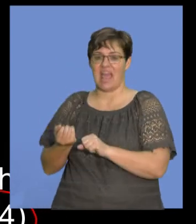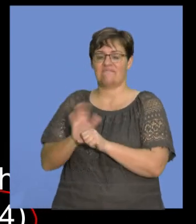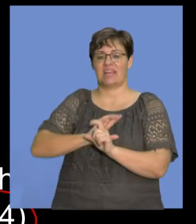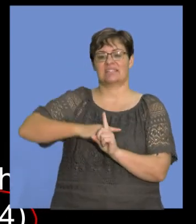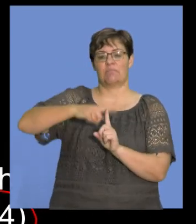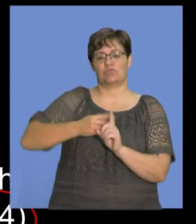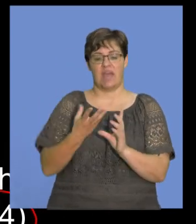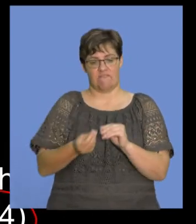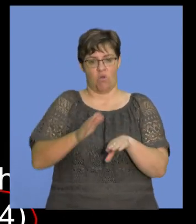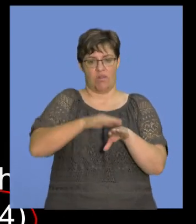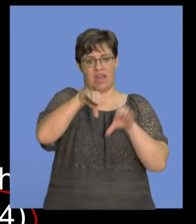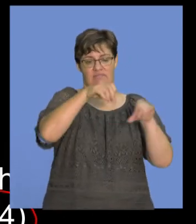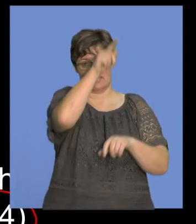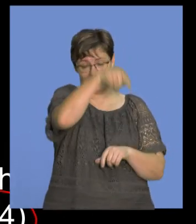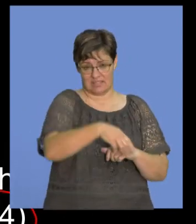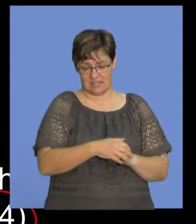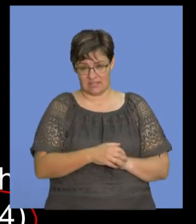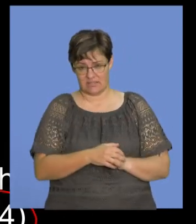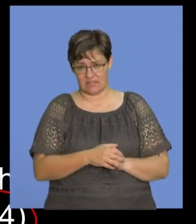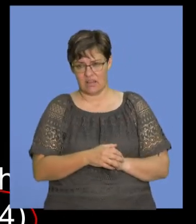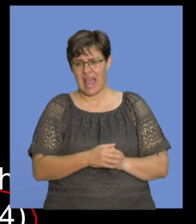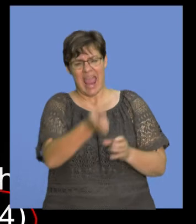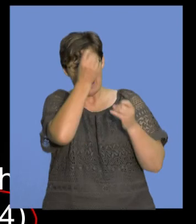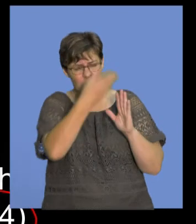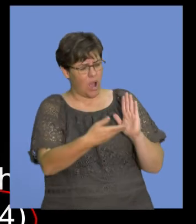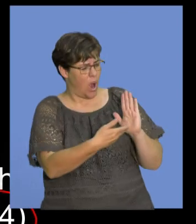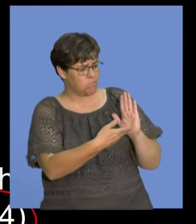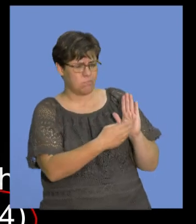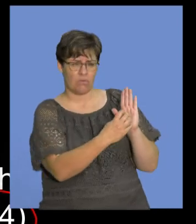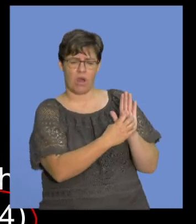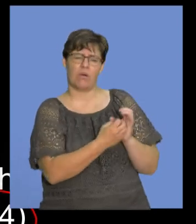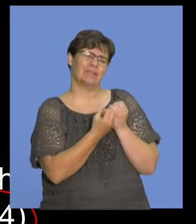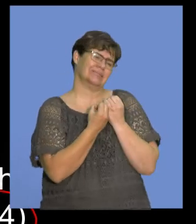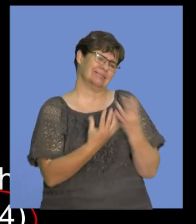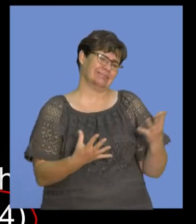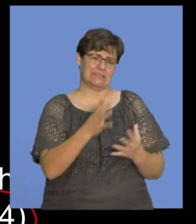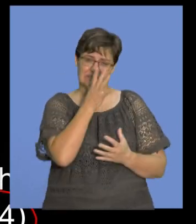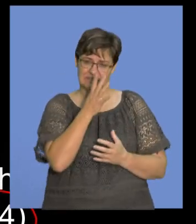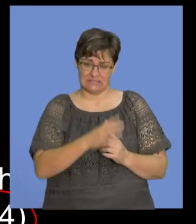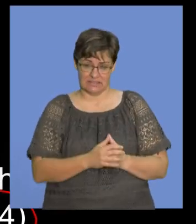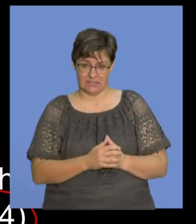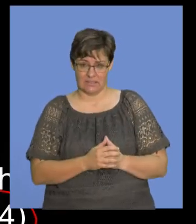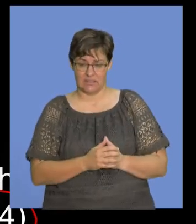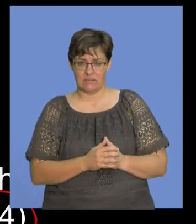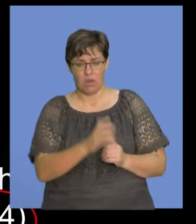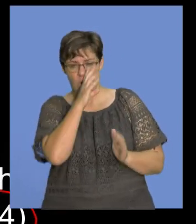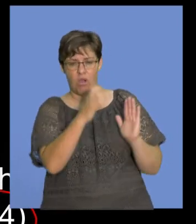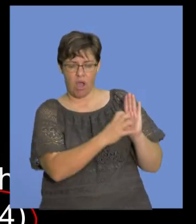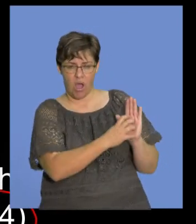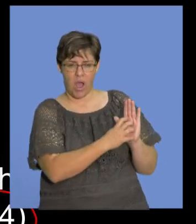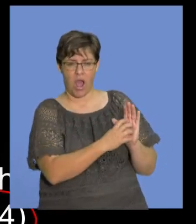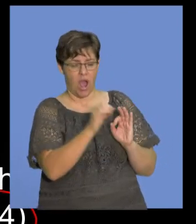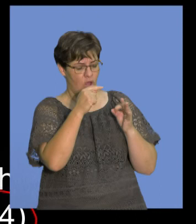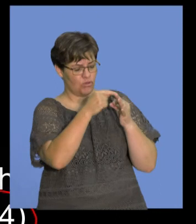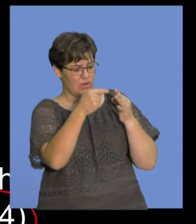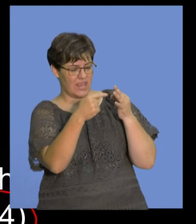describe the effective temperature. As I mentioned, the graph has a lot of information. When I look at this graph, I